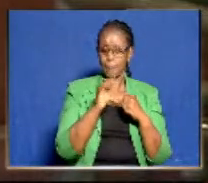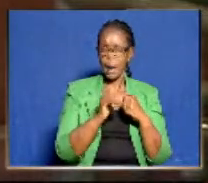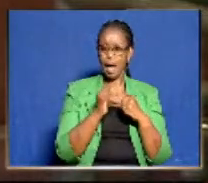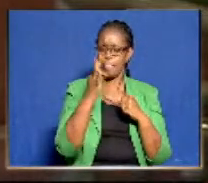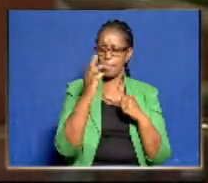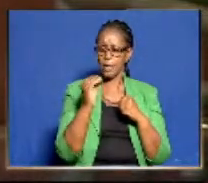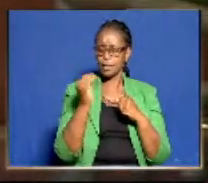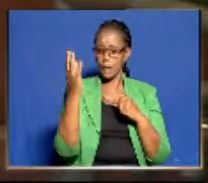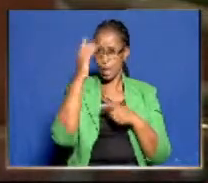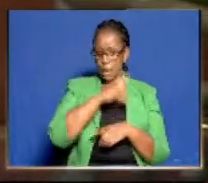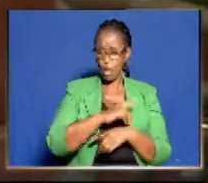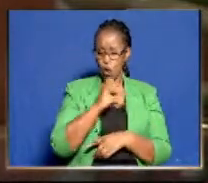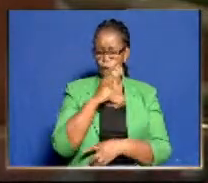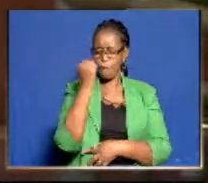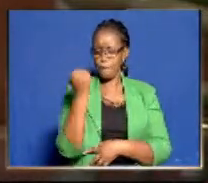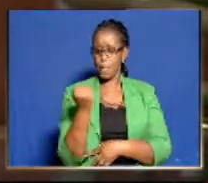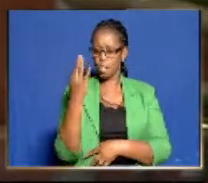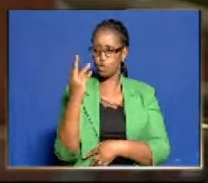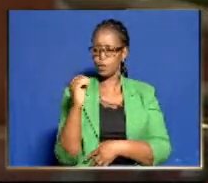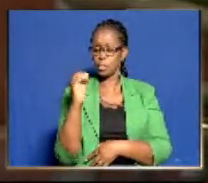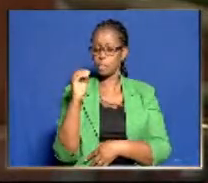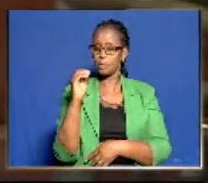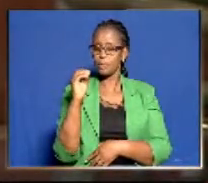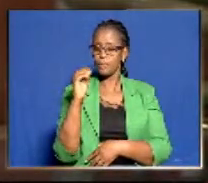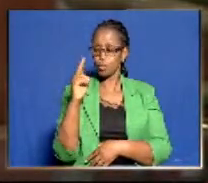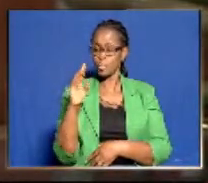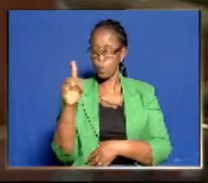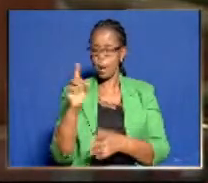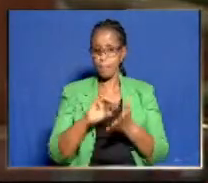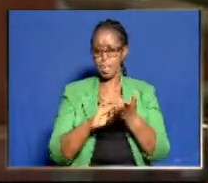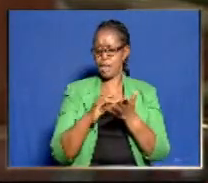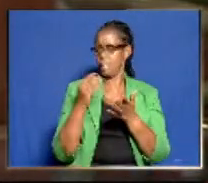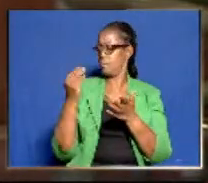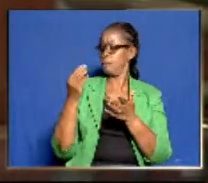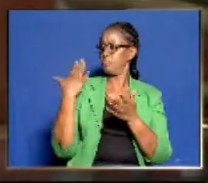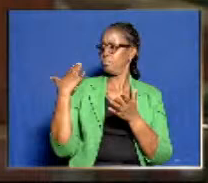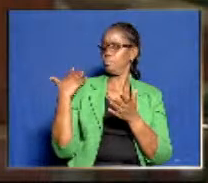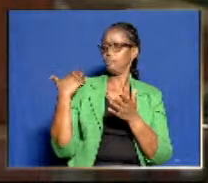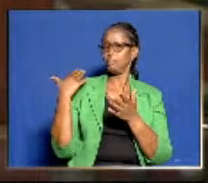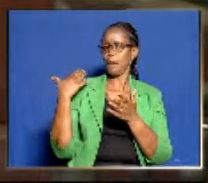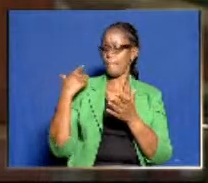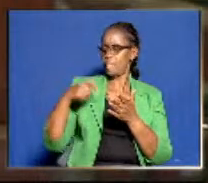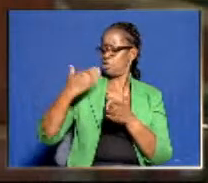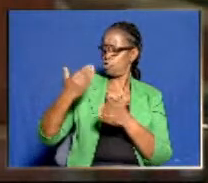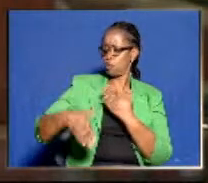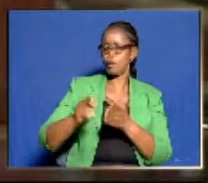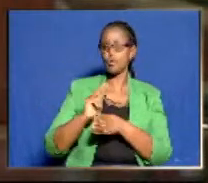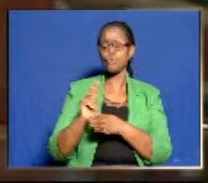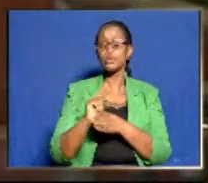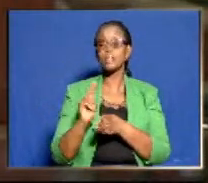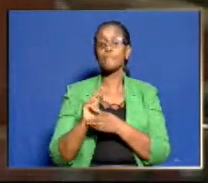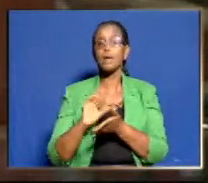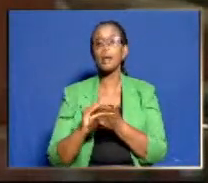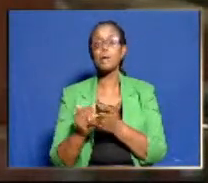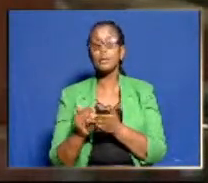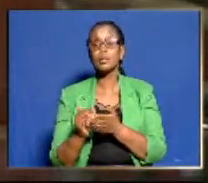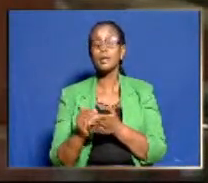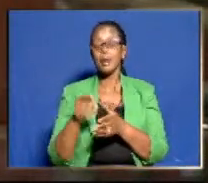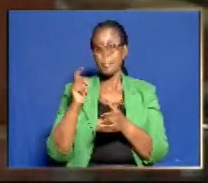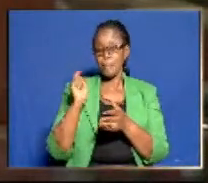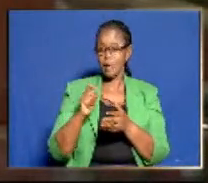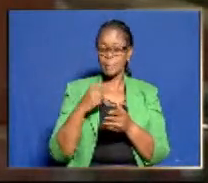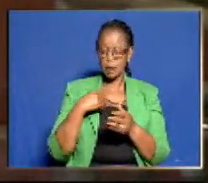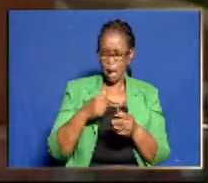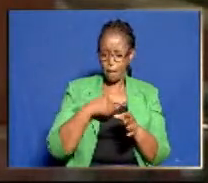May 2021. So then it should have stopped. The National Treasury should allocate a vote to the State Department of Physical